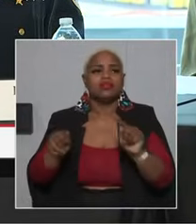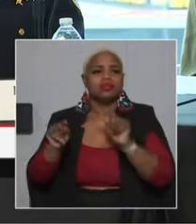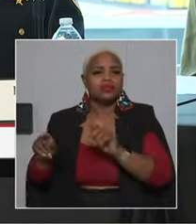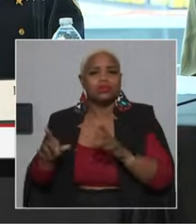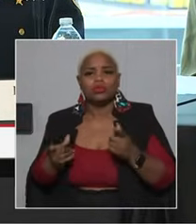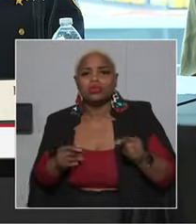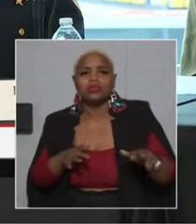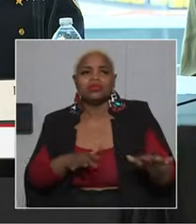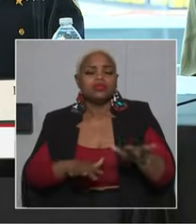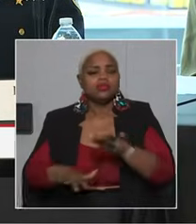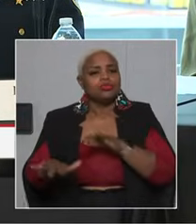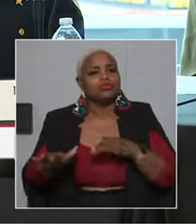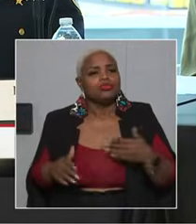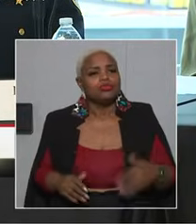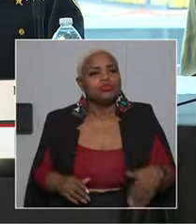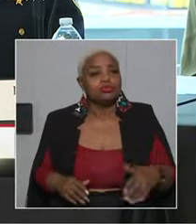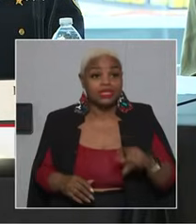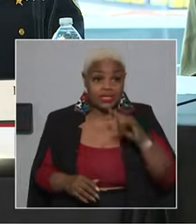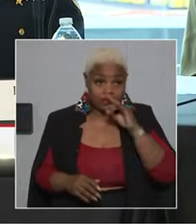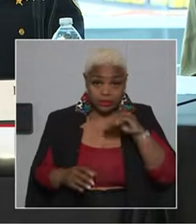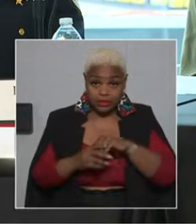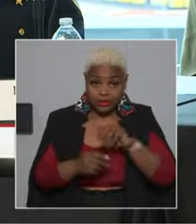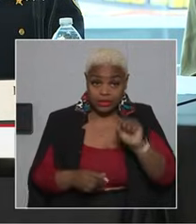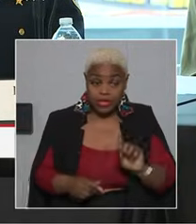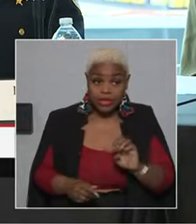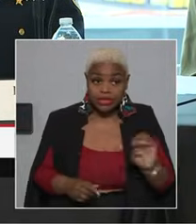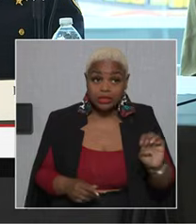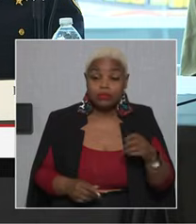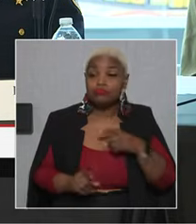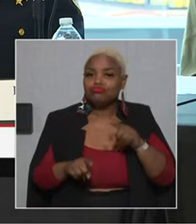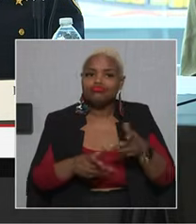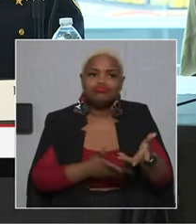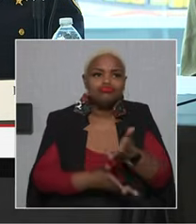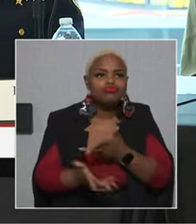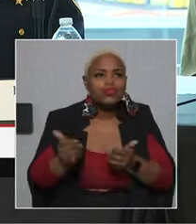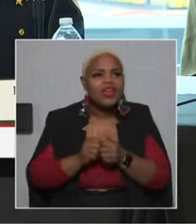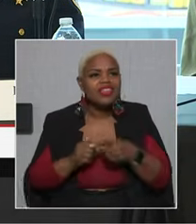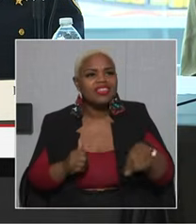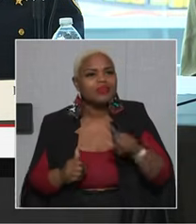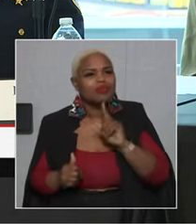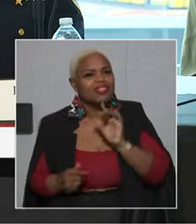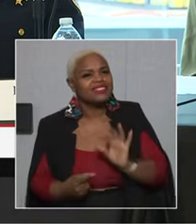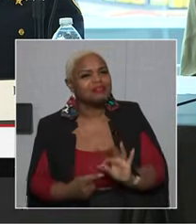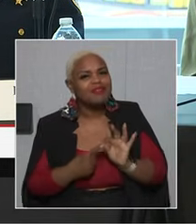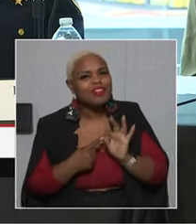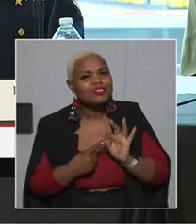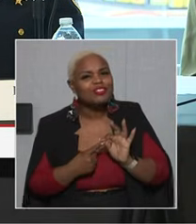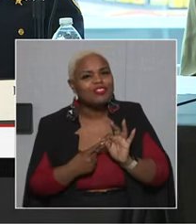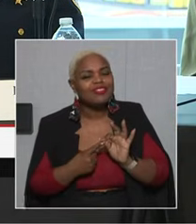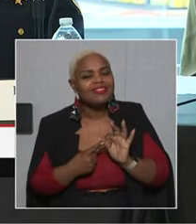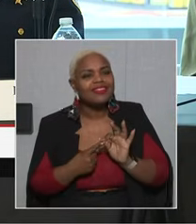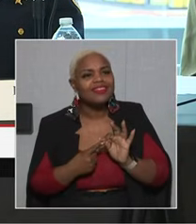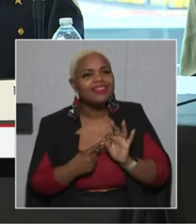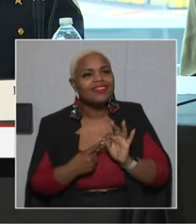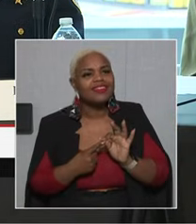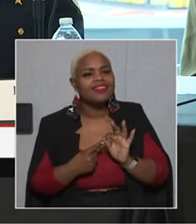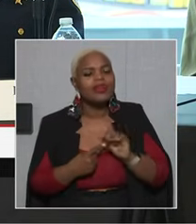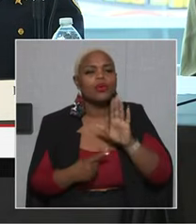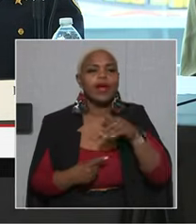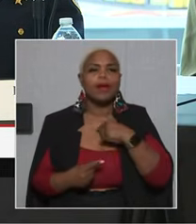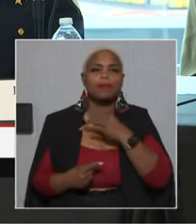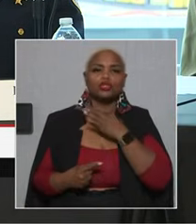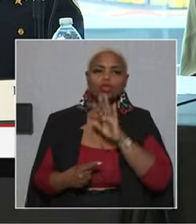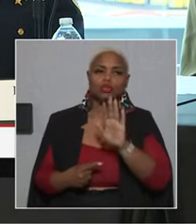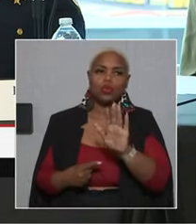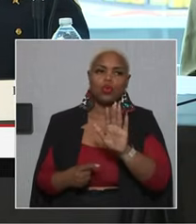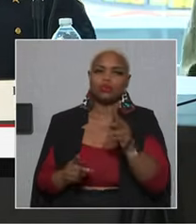kids in the Southeast. That was very special too. With all that said, what do you think is the biggest win for your time in office, and also